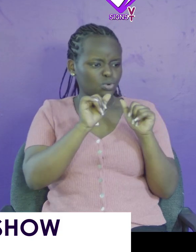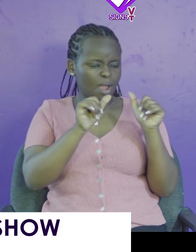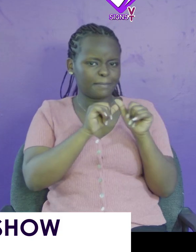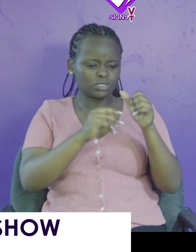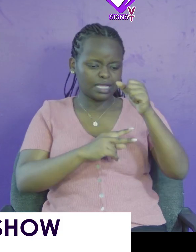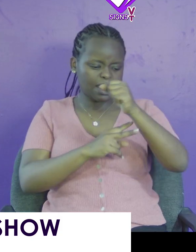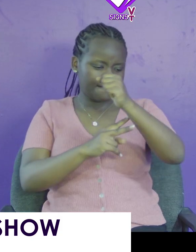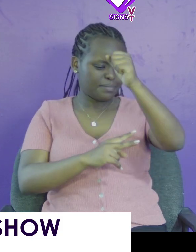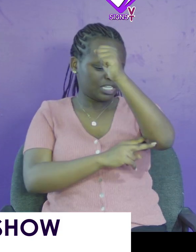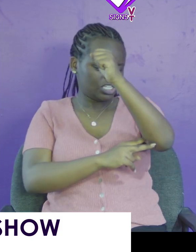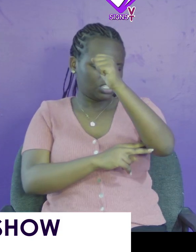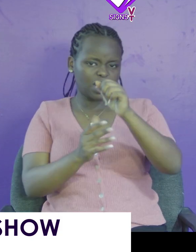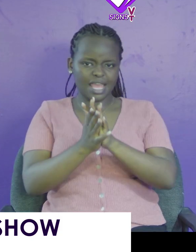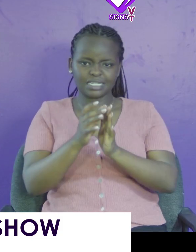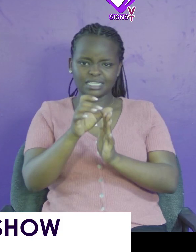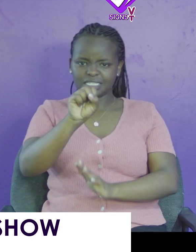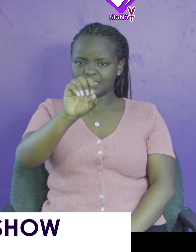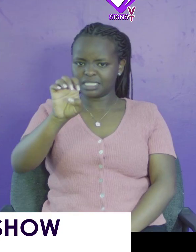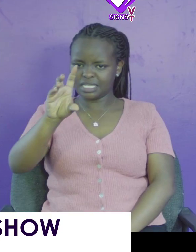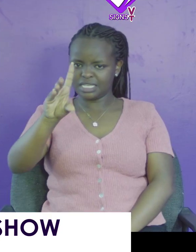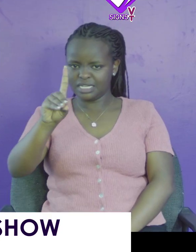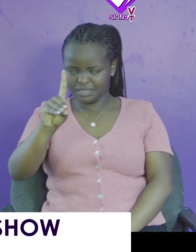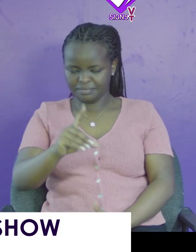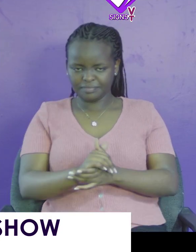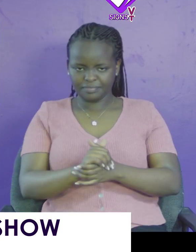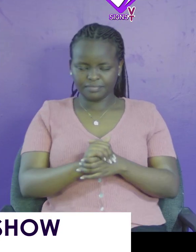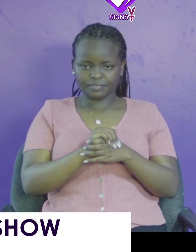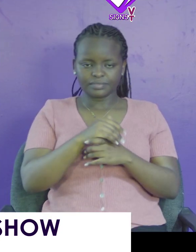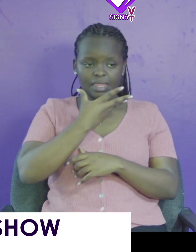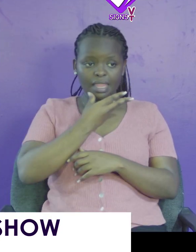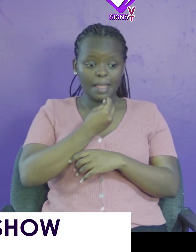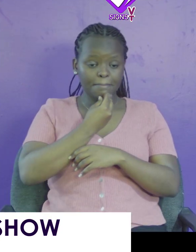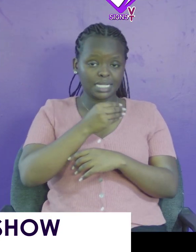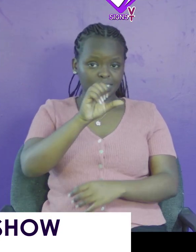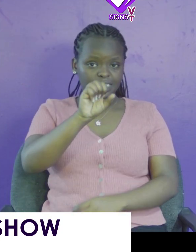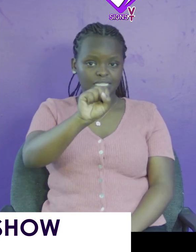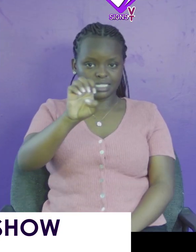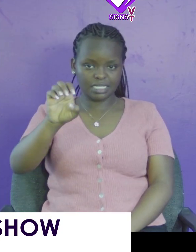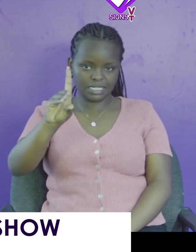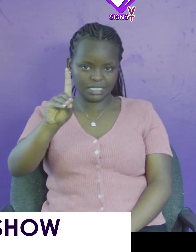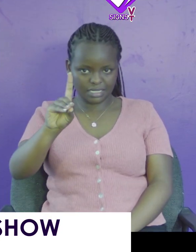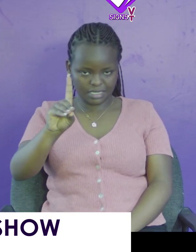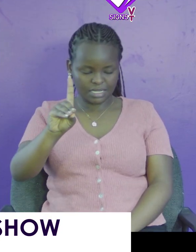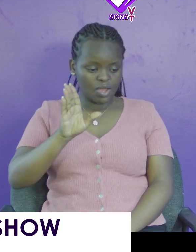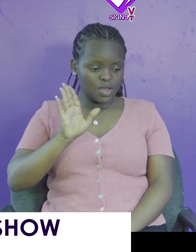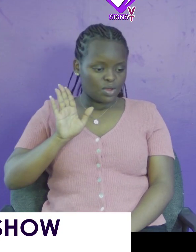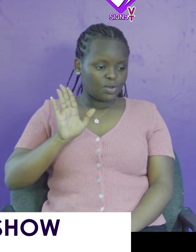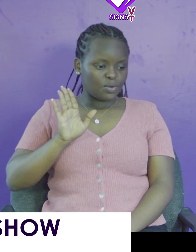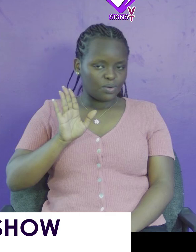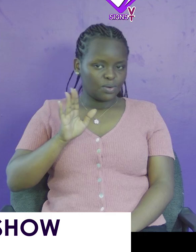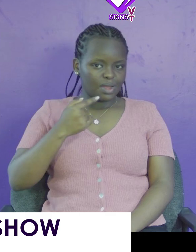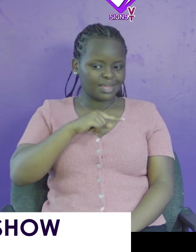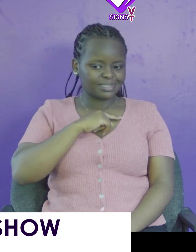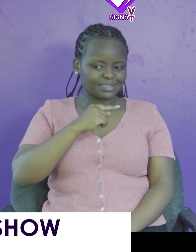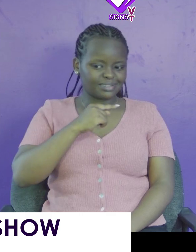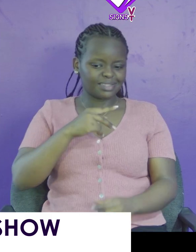bridge and the seed. I thought the man is the seed, right? Man because is. we mentioned the men to be the